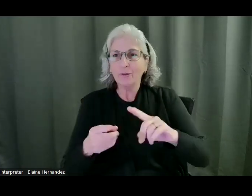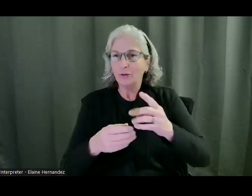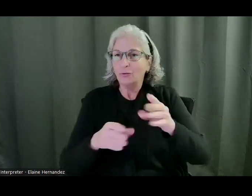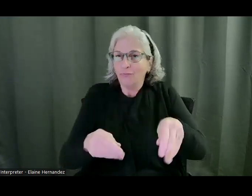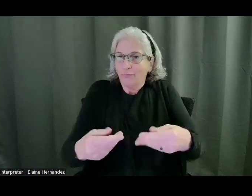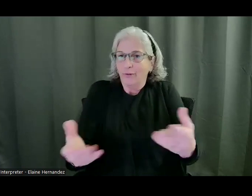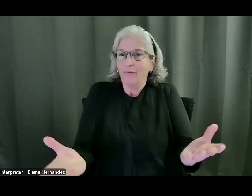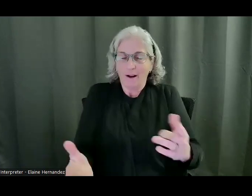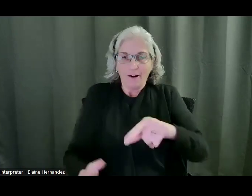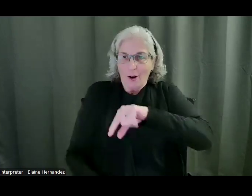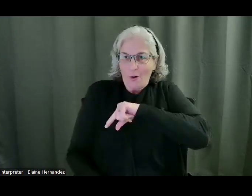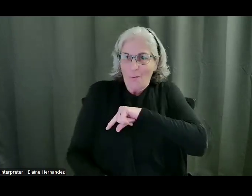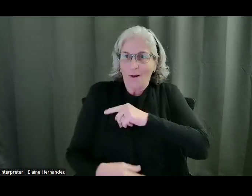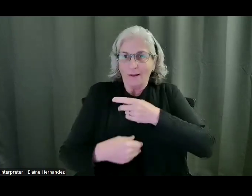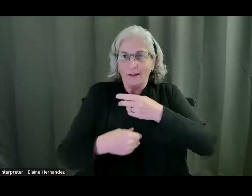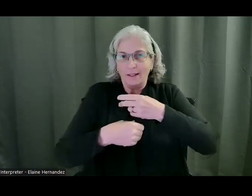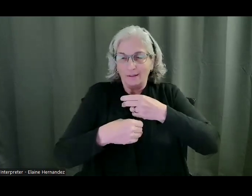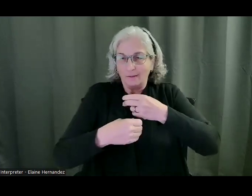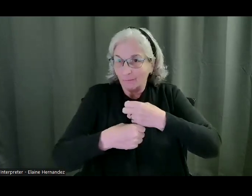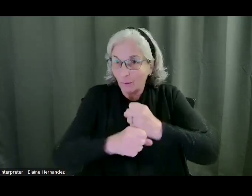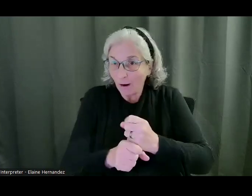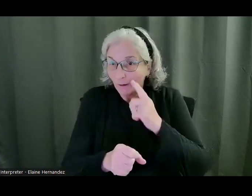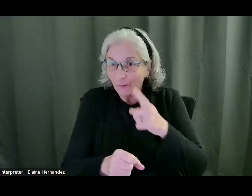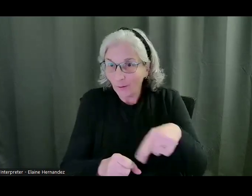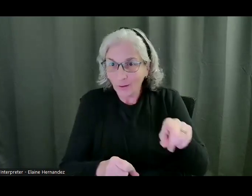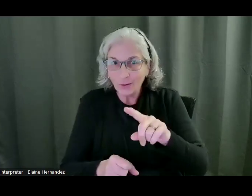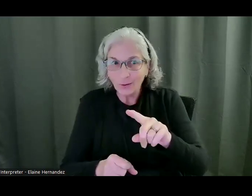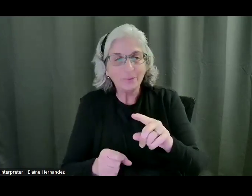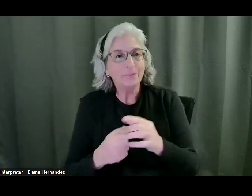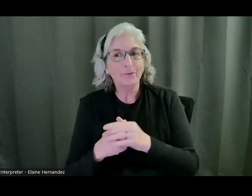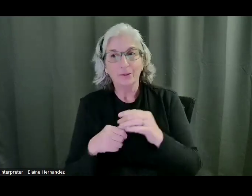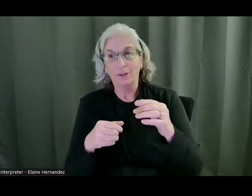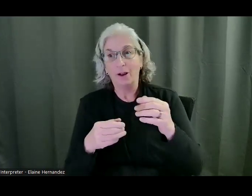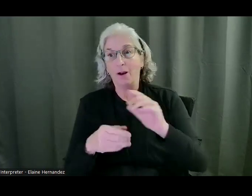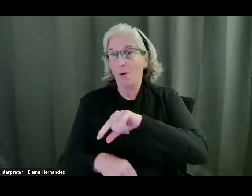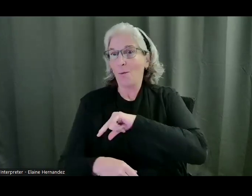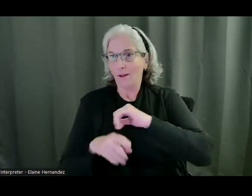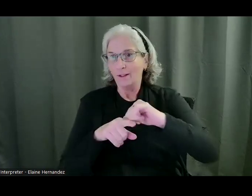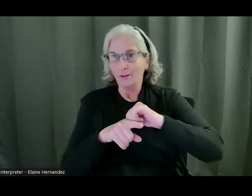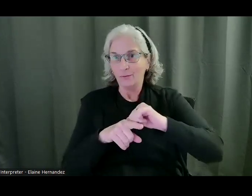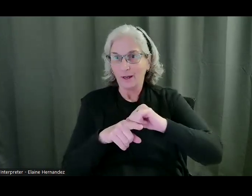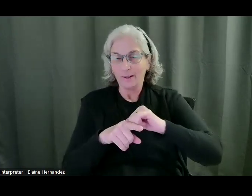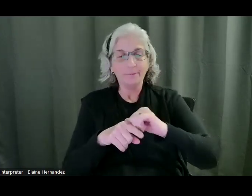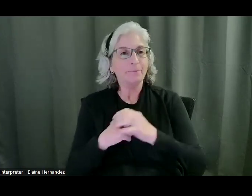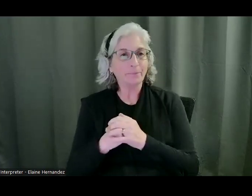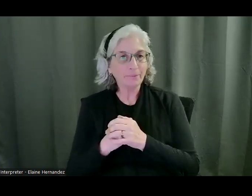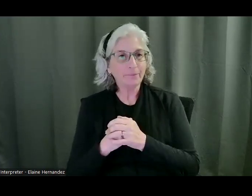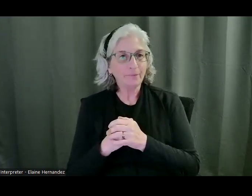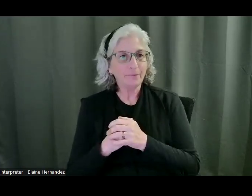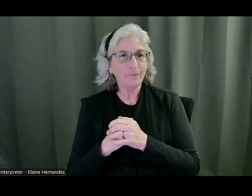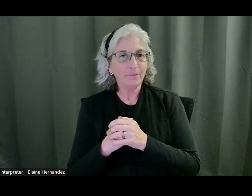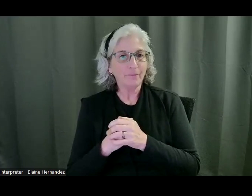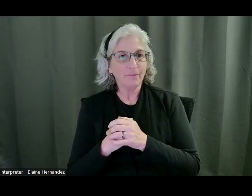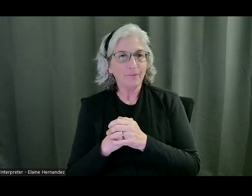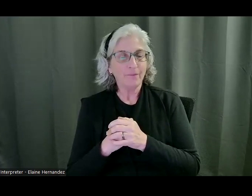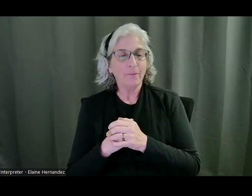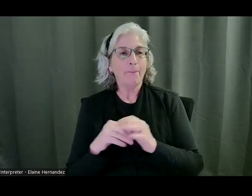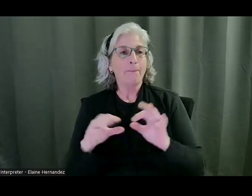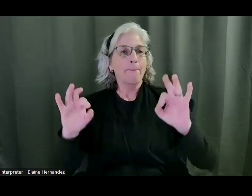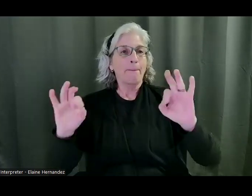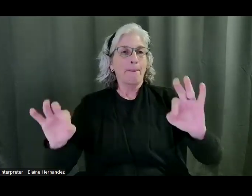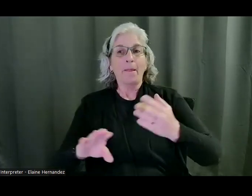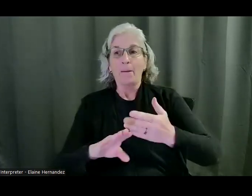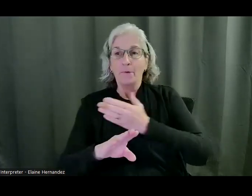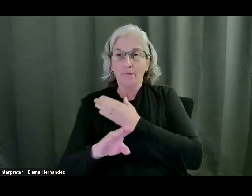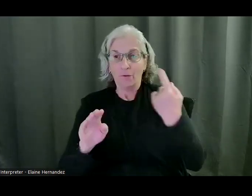to jump in and begin our training for today. And Ashley, if you could switch the slide for me. All right. So